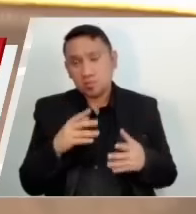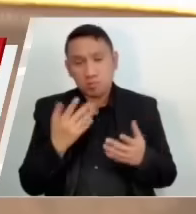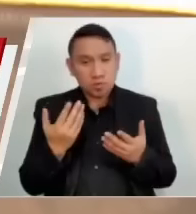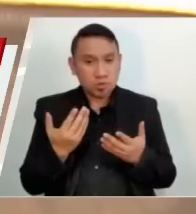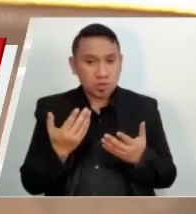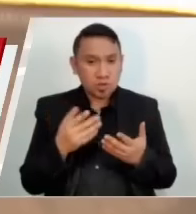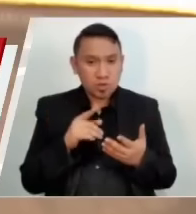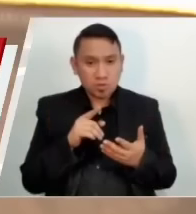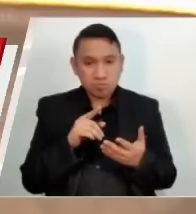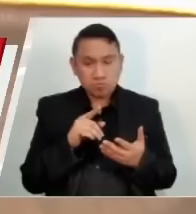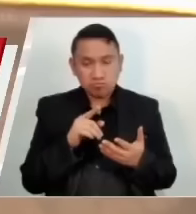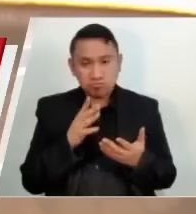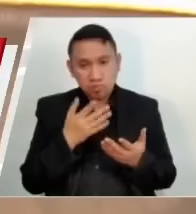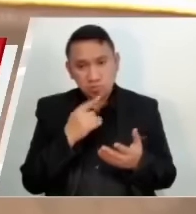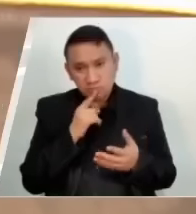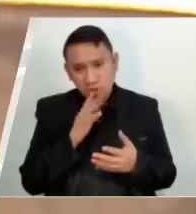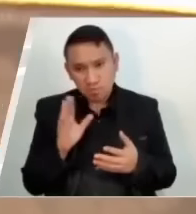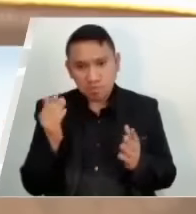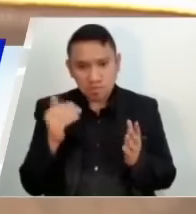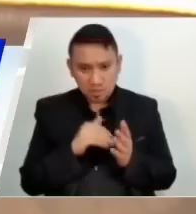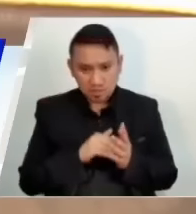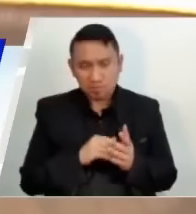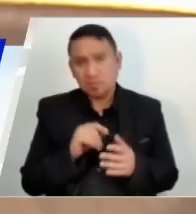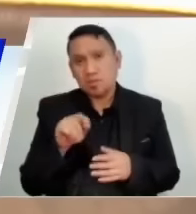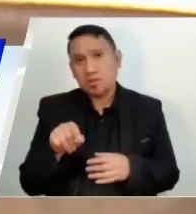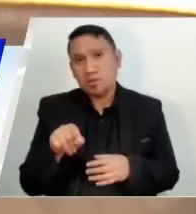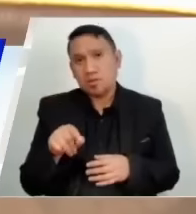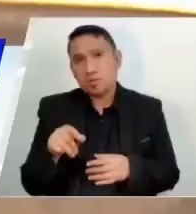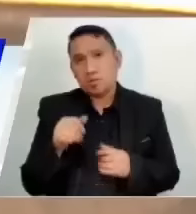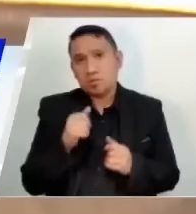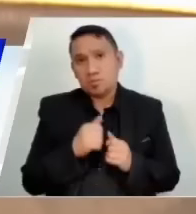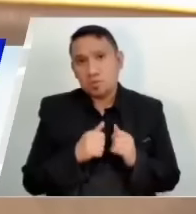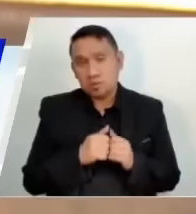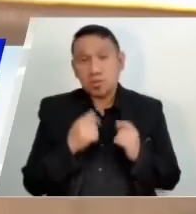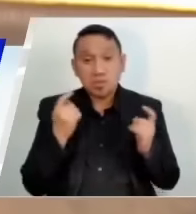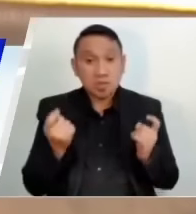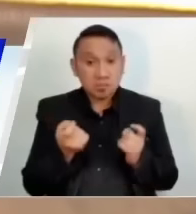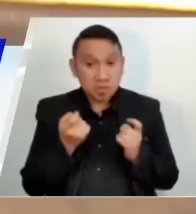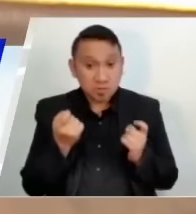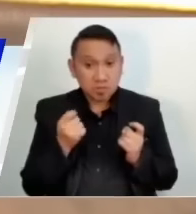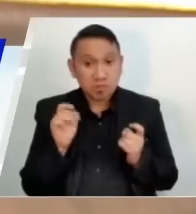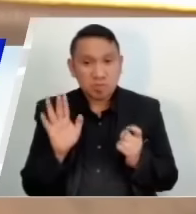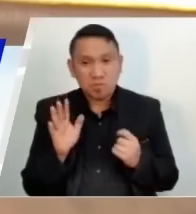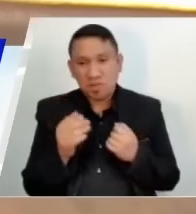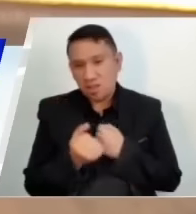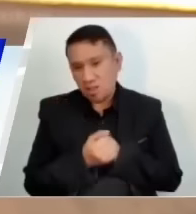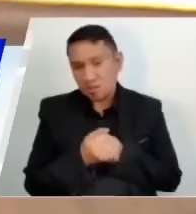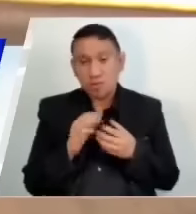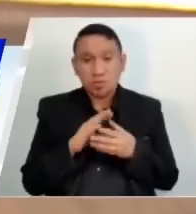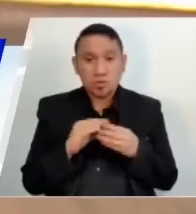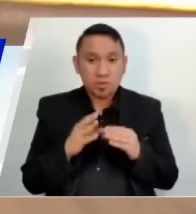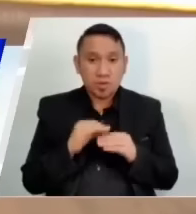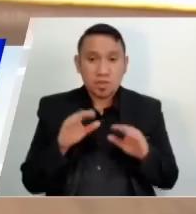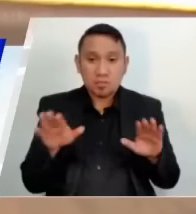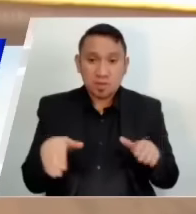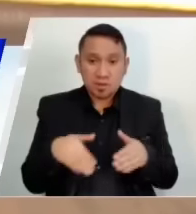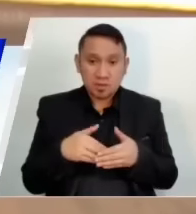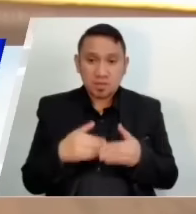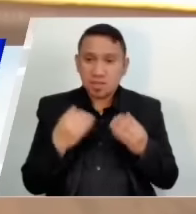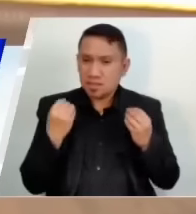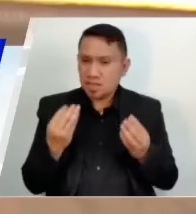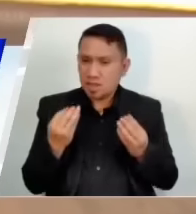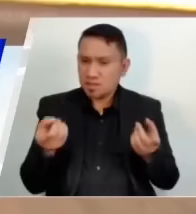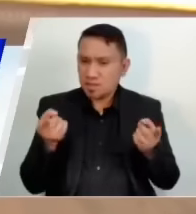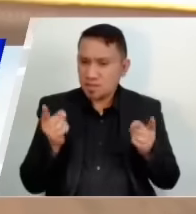a celebration siguro of, you know, our love story and our marriage. A lot of great things are actually happening, so that's just